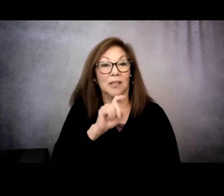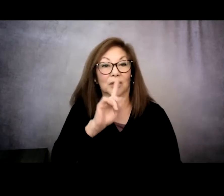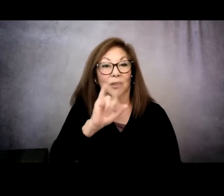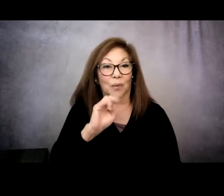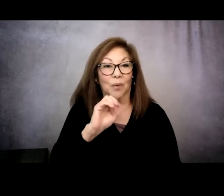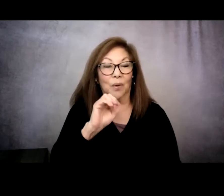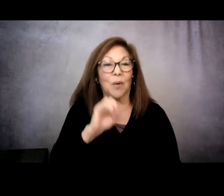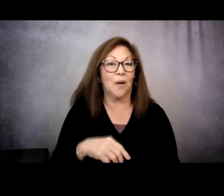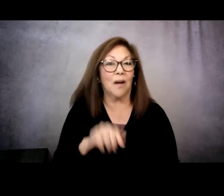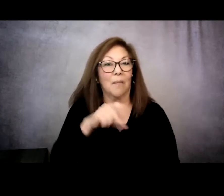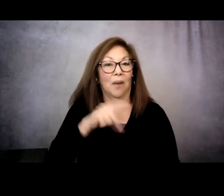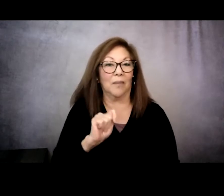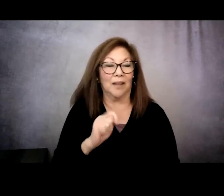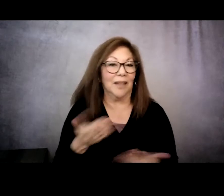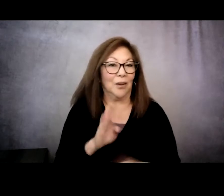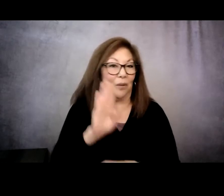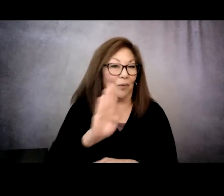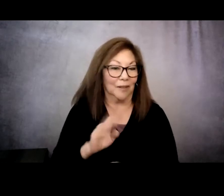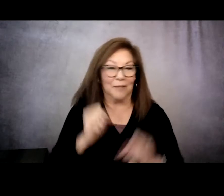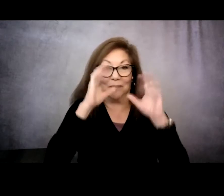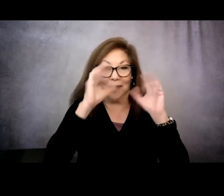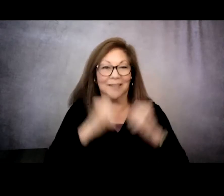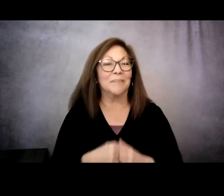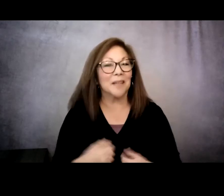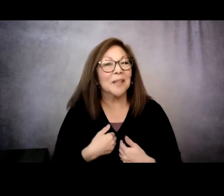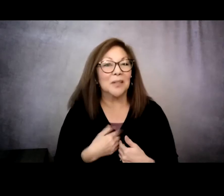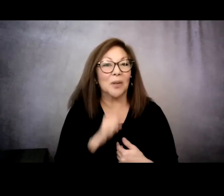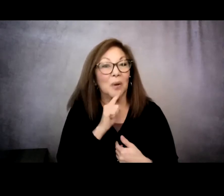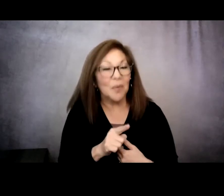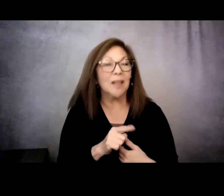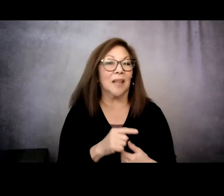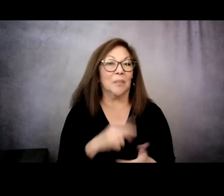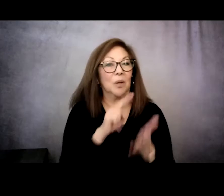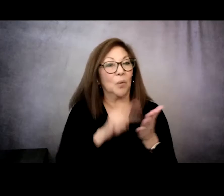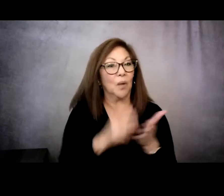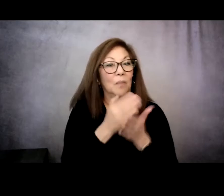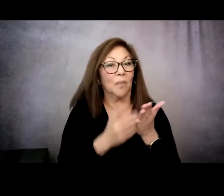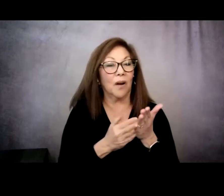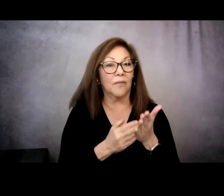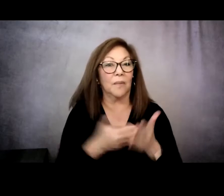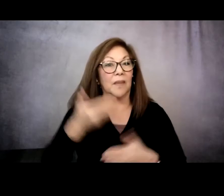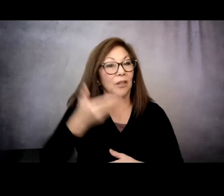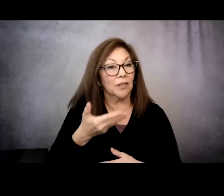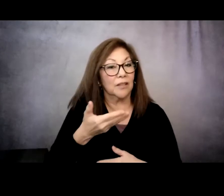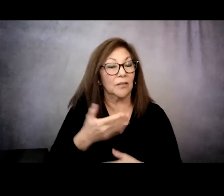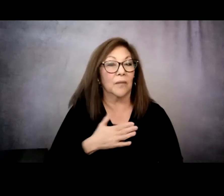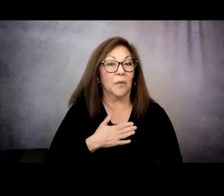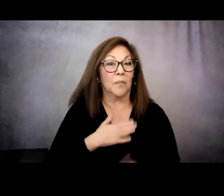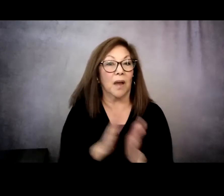in Brooklyn. Amazing. Okay, so I'm going to read a portion from the introduction to my